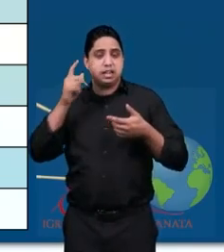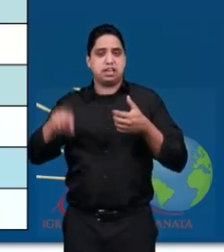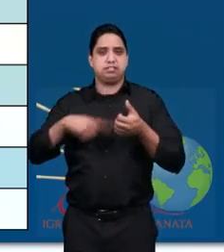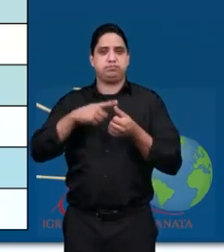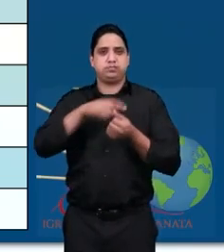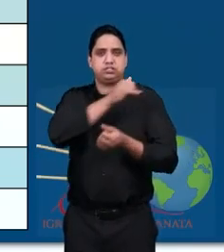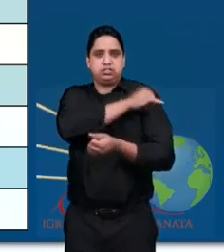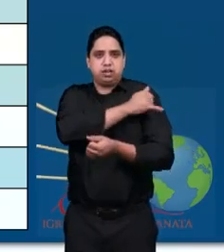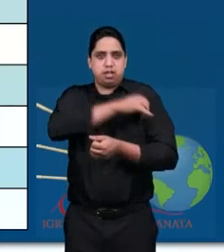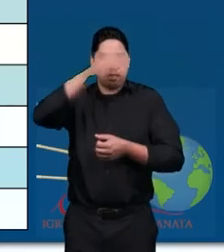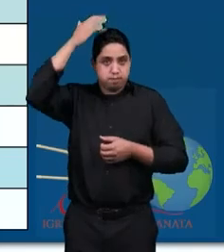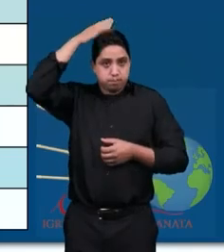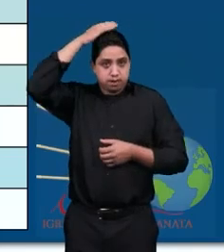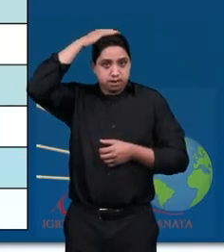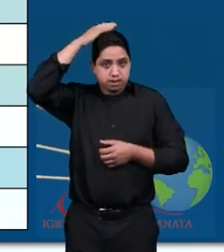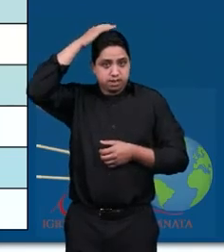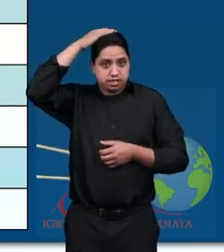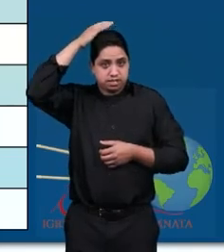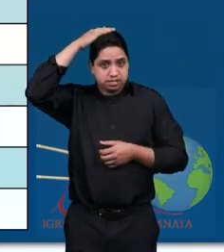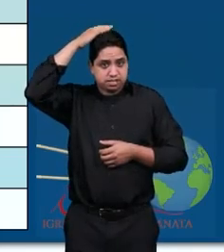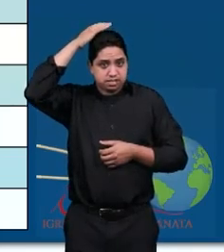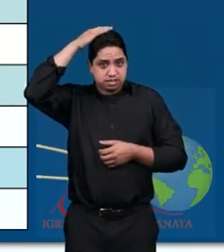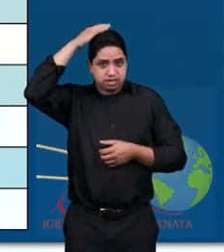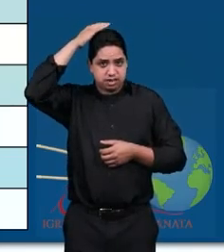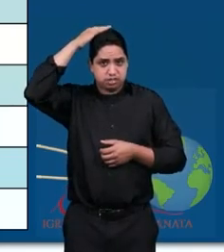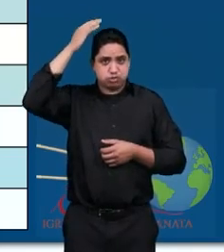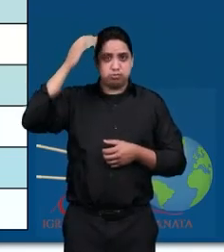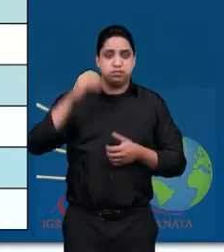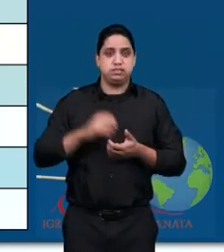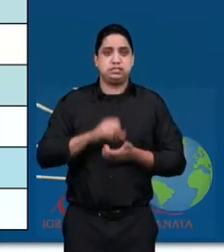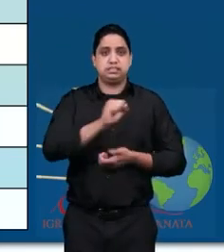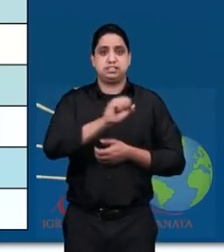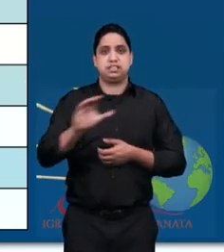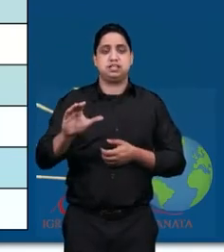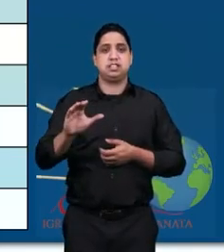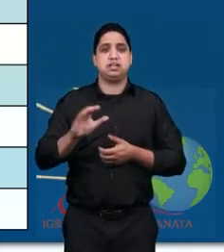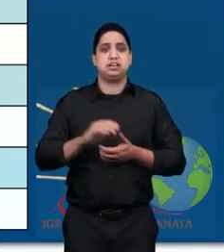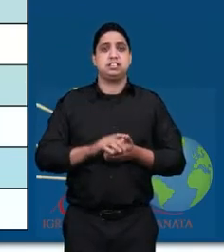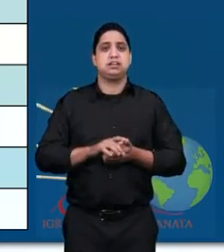Pernambuco, Amazonas, Rio Grande do Norte. See, brethren, the work